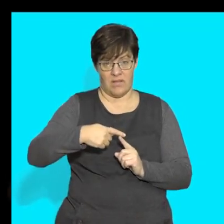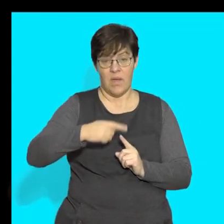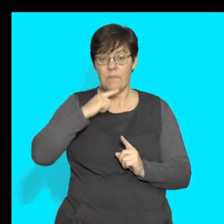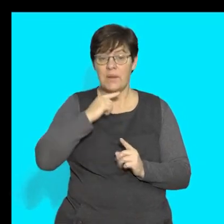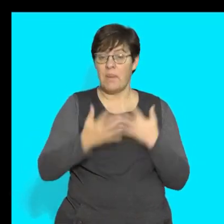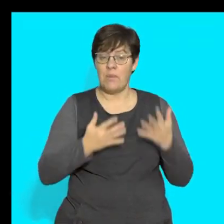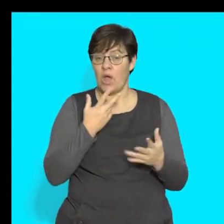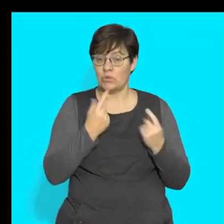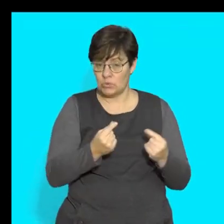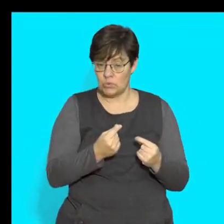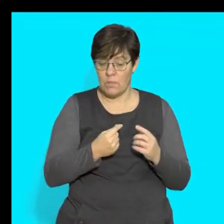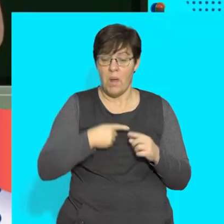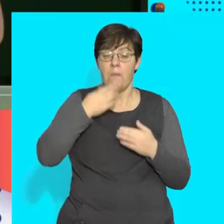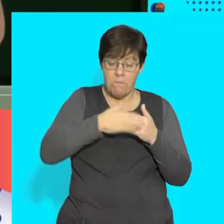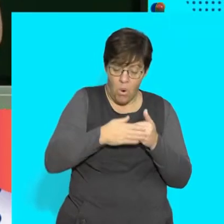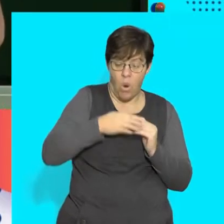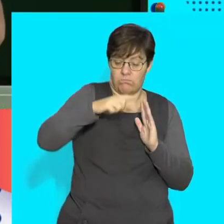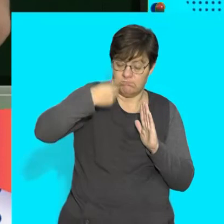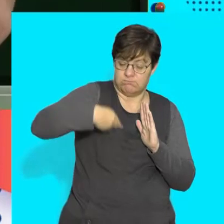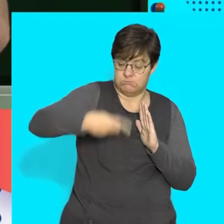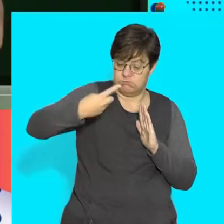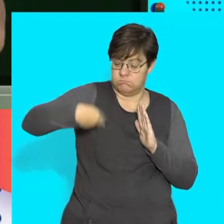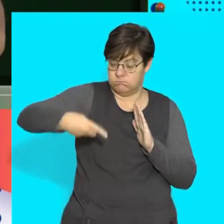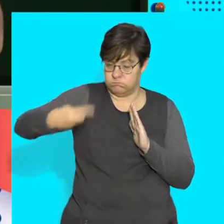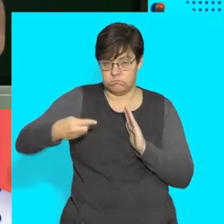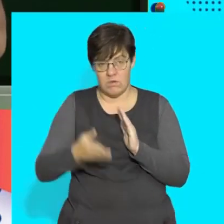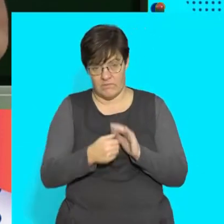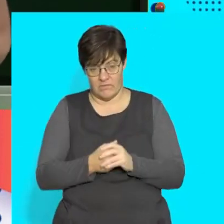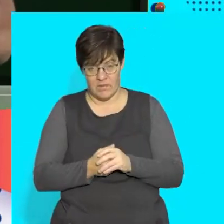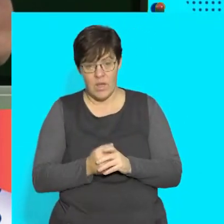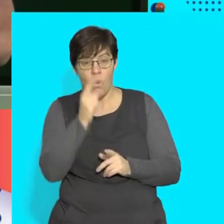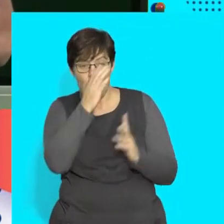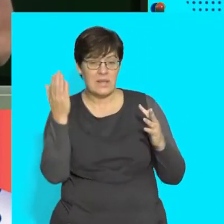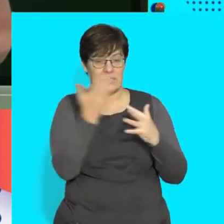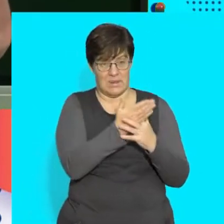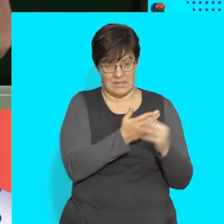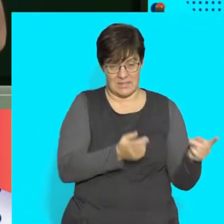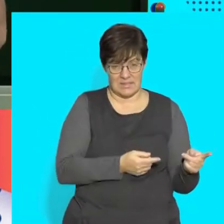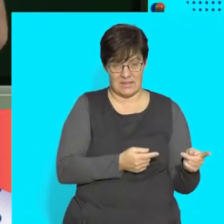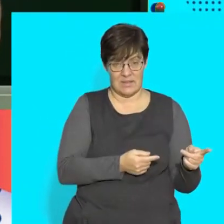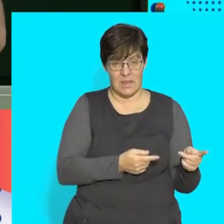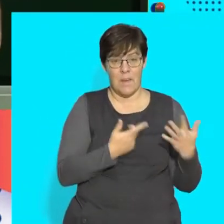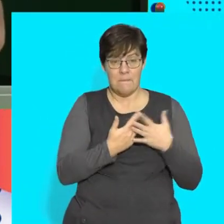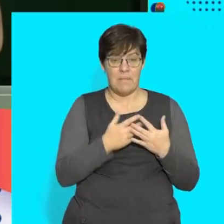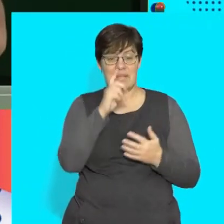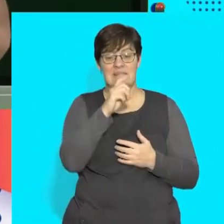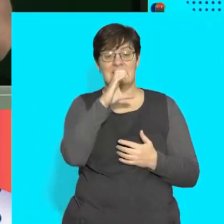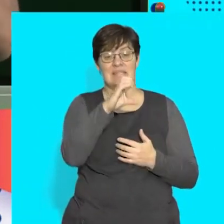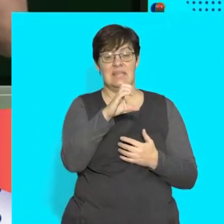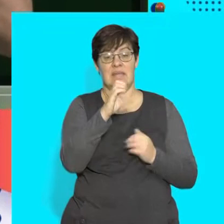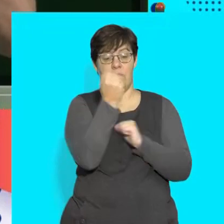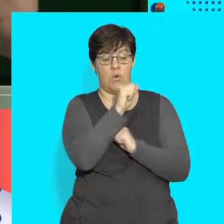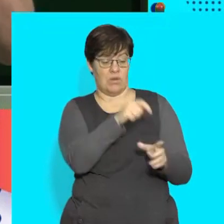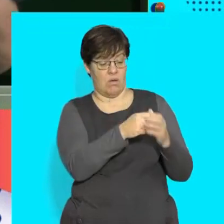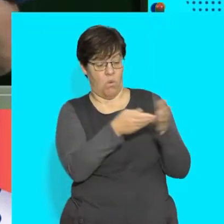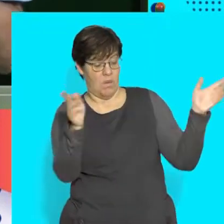just done one armature, and we've done one split in the commutator. But if you were to open up a